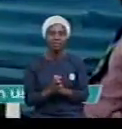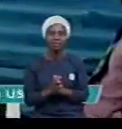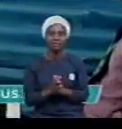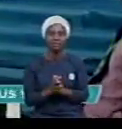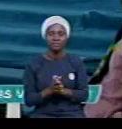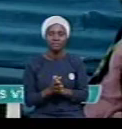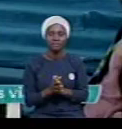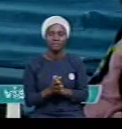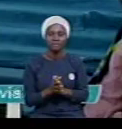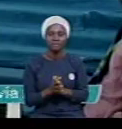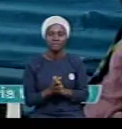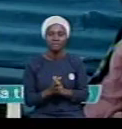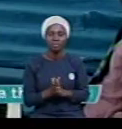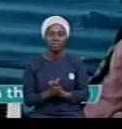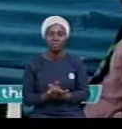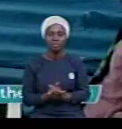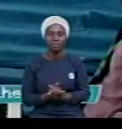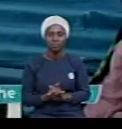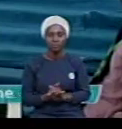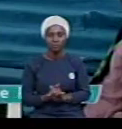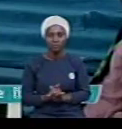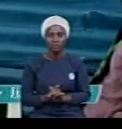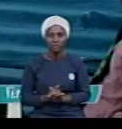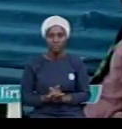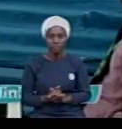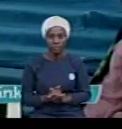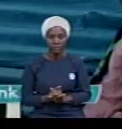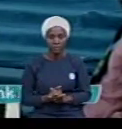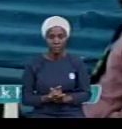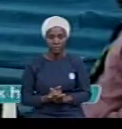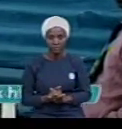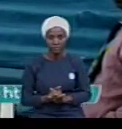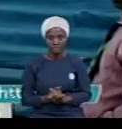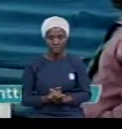Margaret Bolanle. She has something to say.